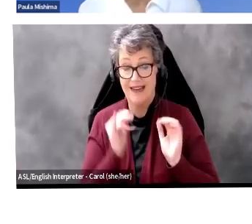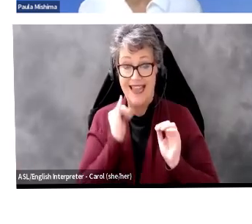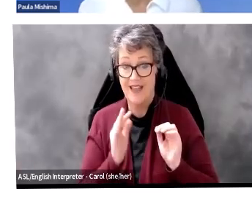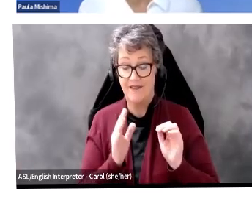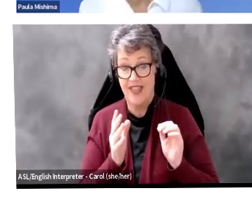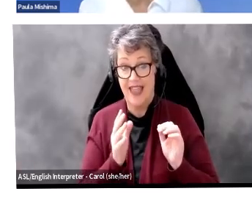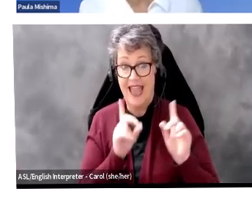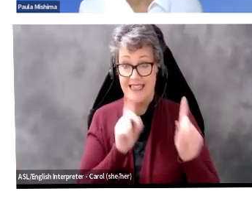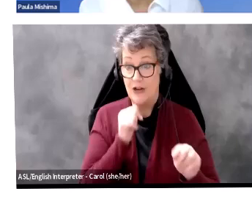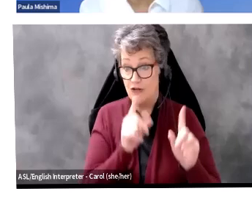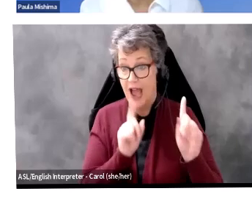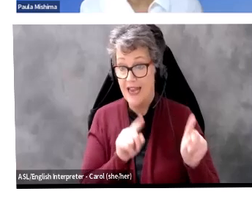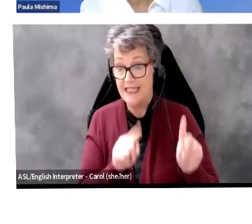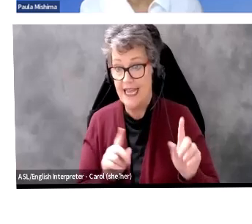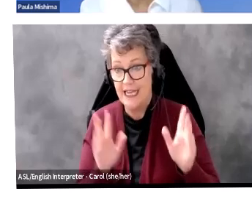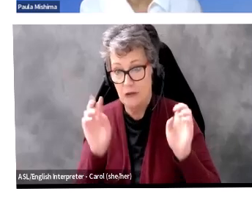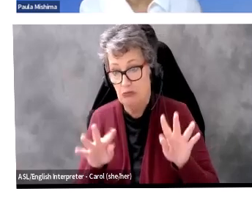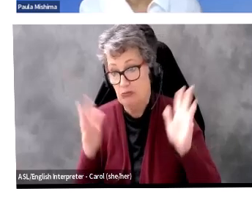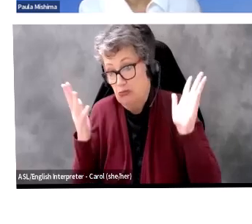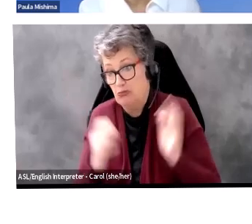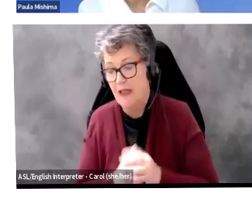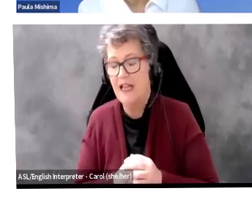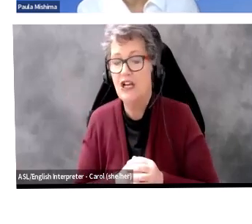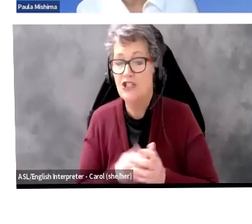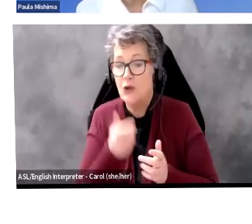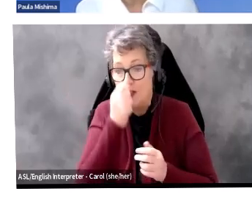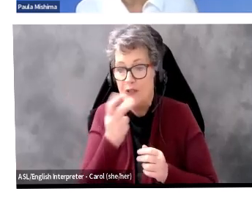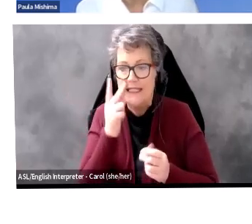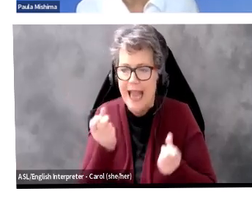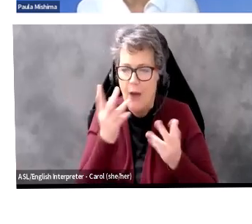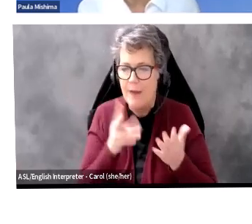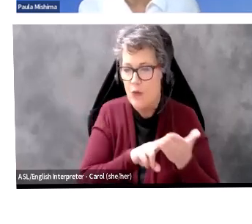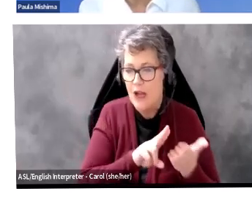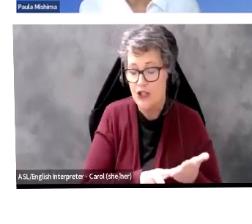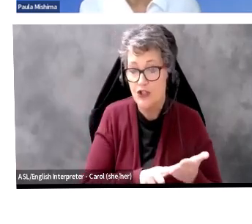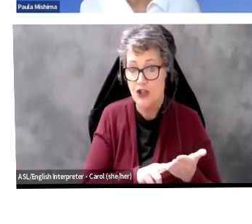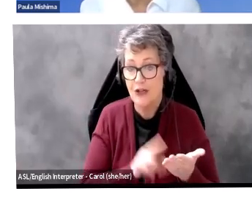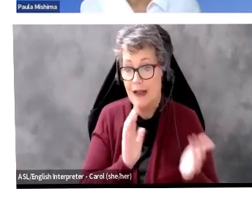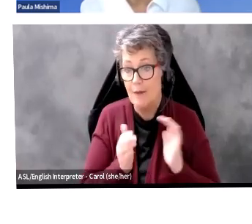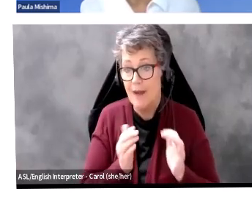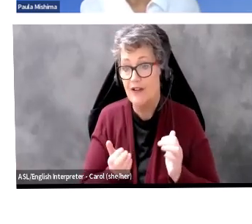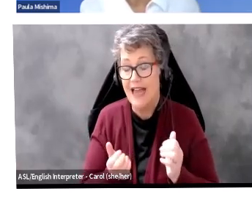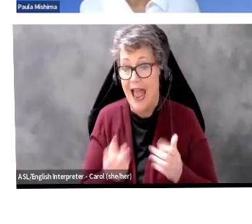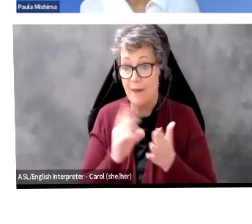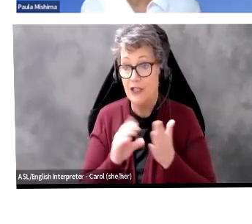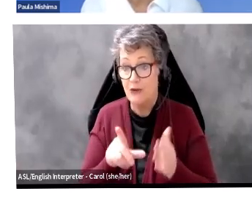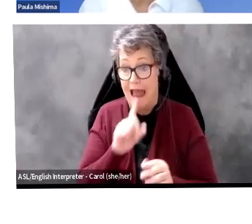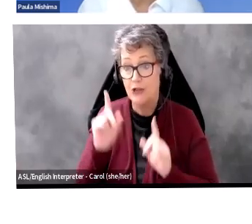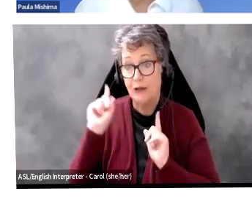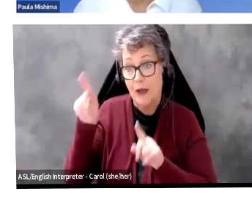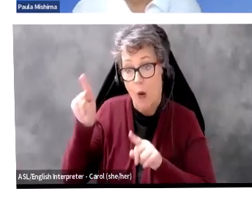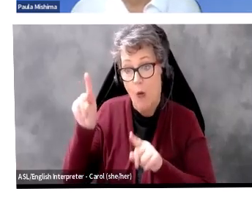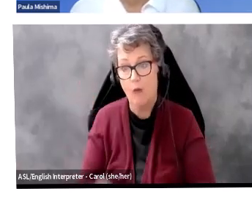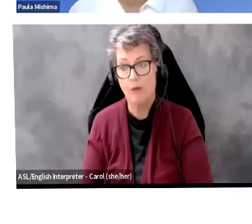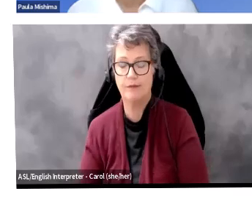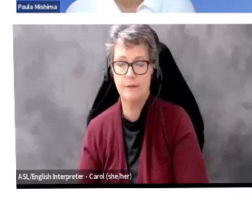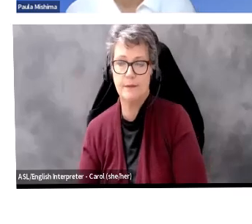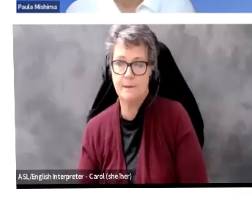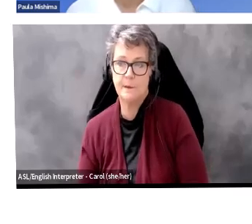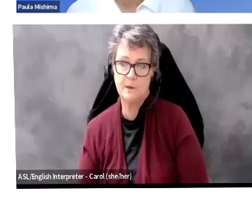so there's an interest in seeing how many students register versus how many actually end up attending.